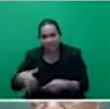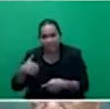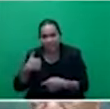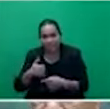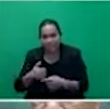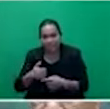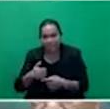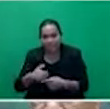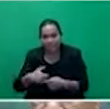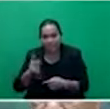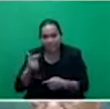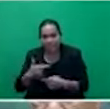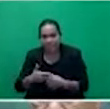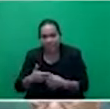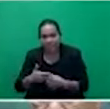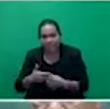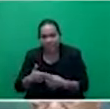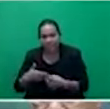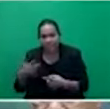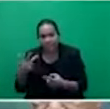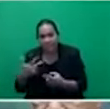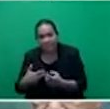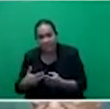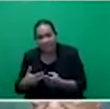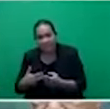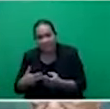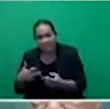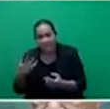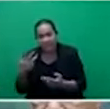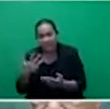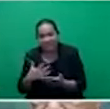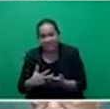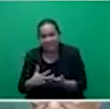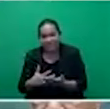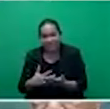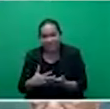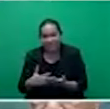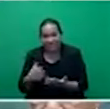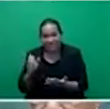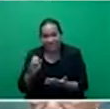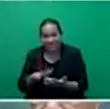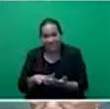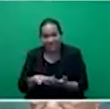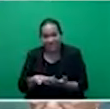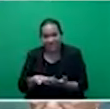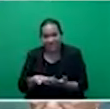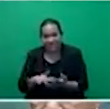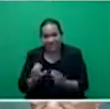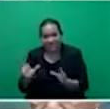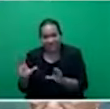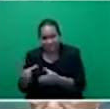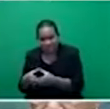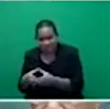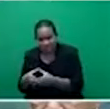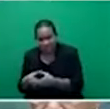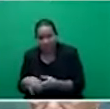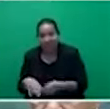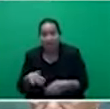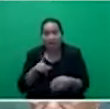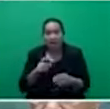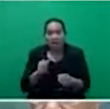Ronit Singh, Krishnil Krishna, Monish Prasad, Sherlyn Hassan, and Anasa Matakede. From the